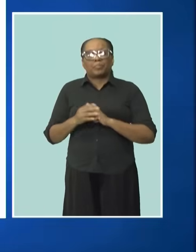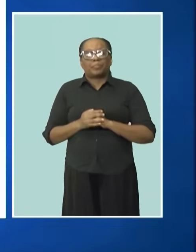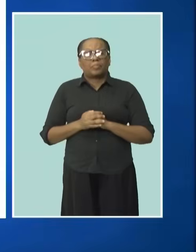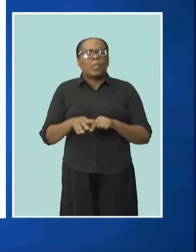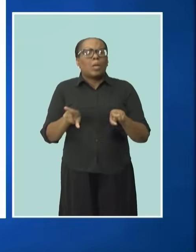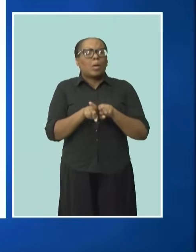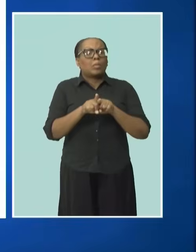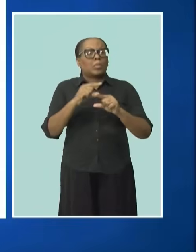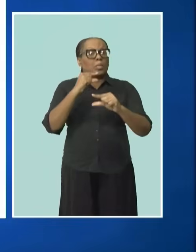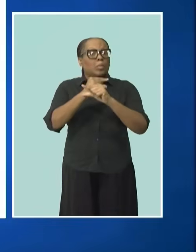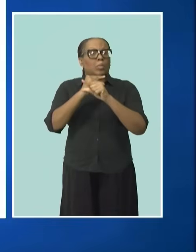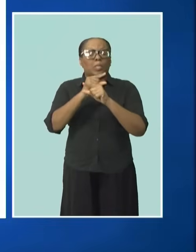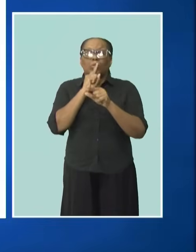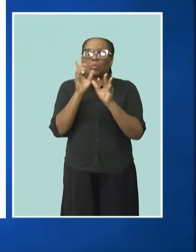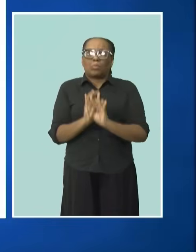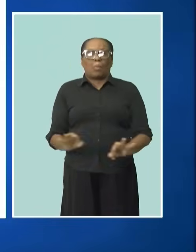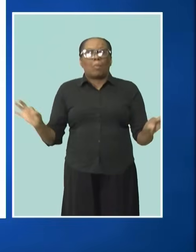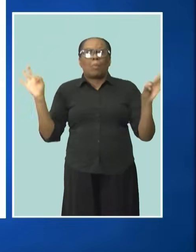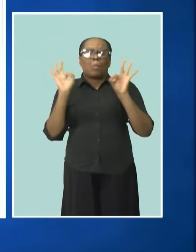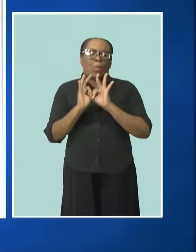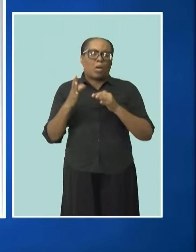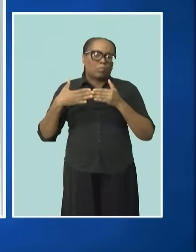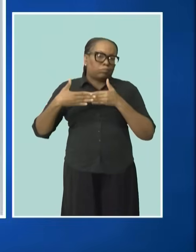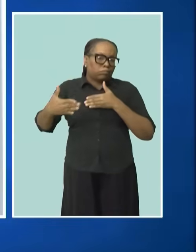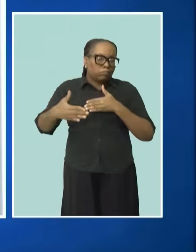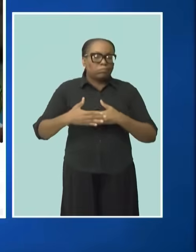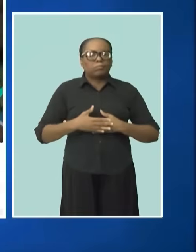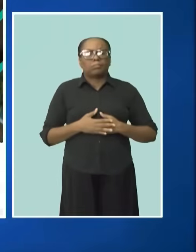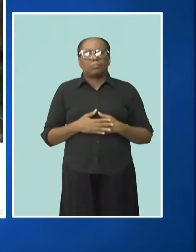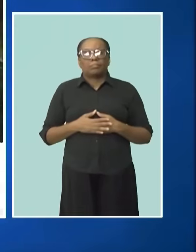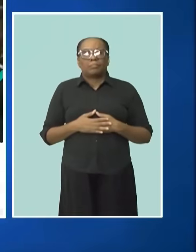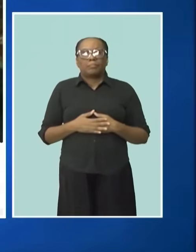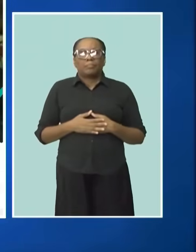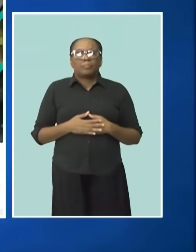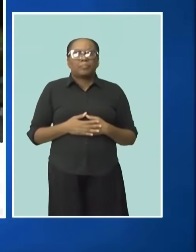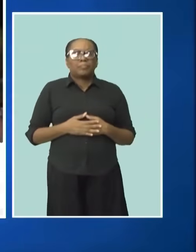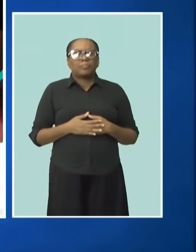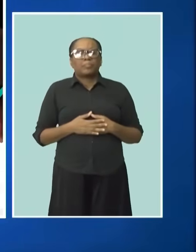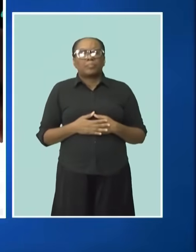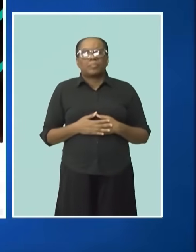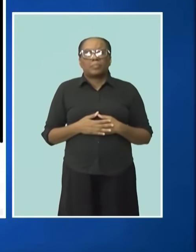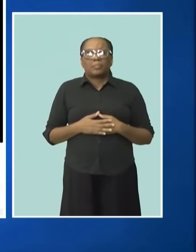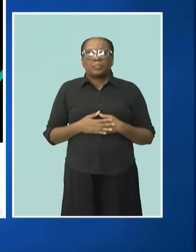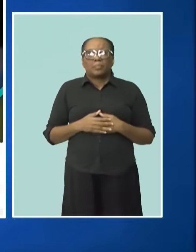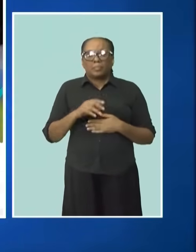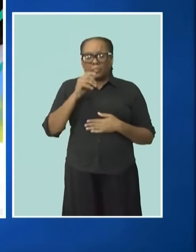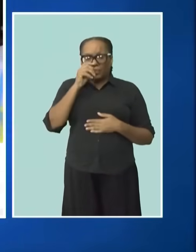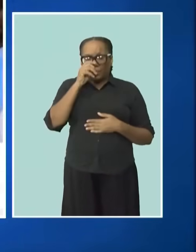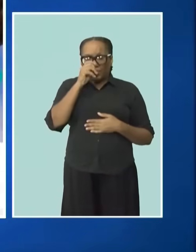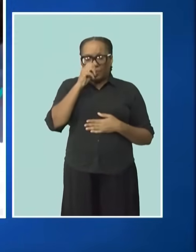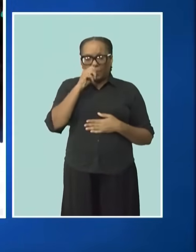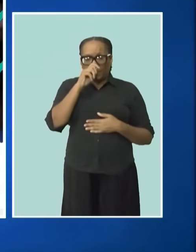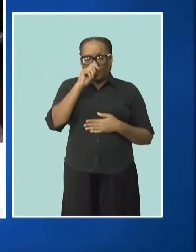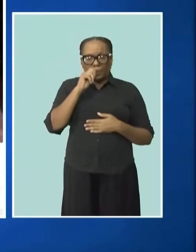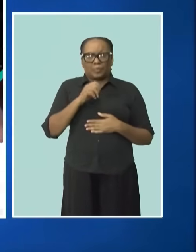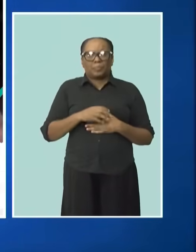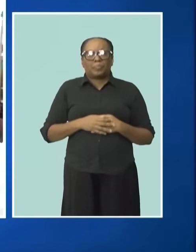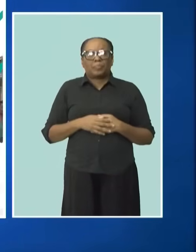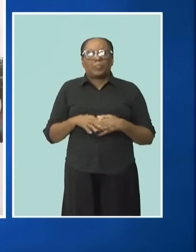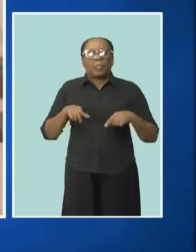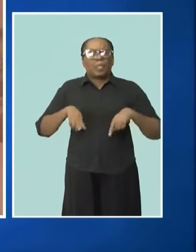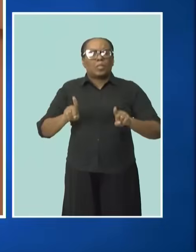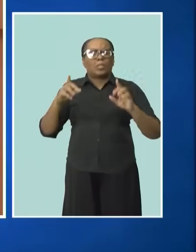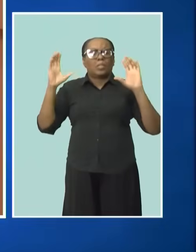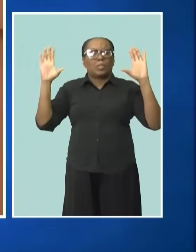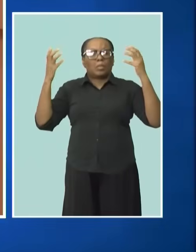also be a major focus throughout the festival. We tested a lot of our systems for during crop over this